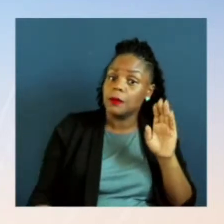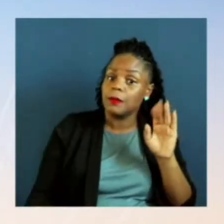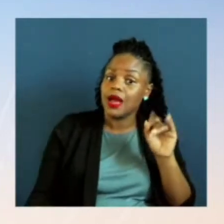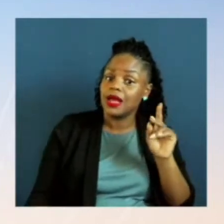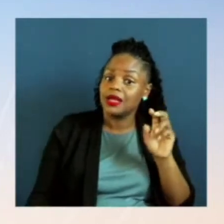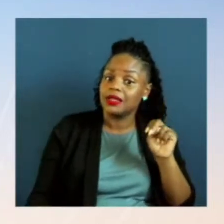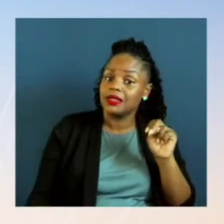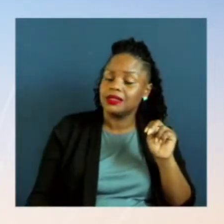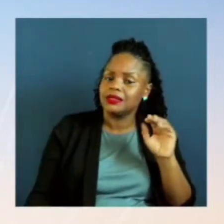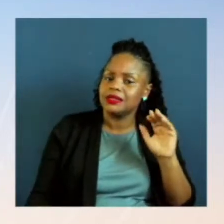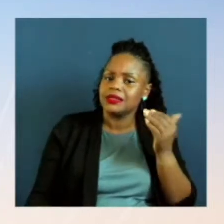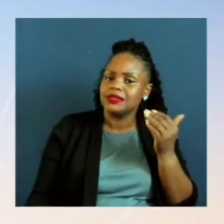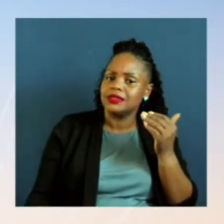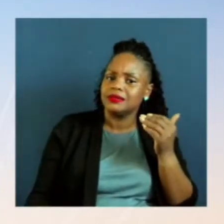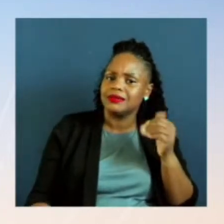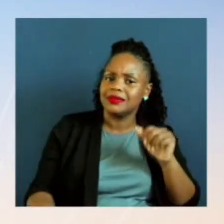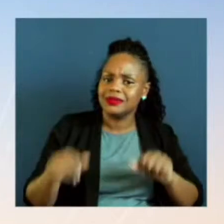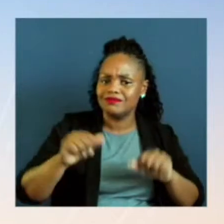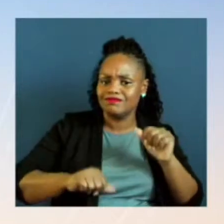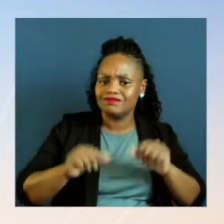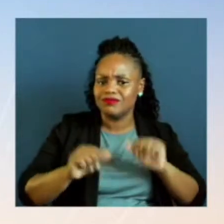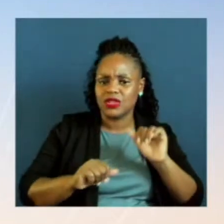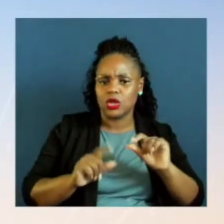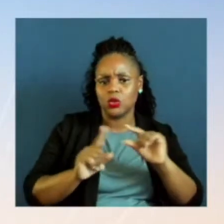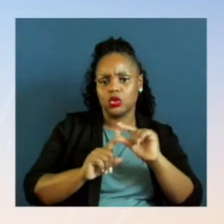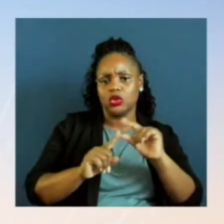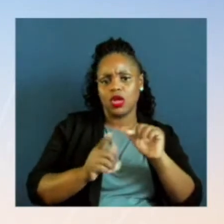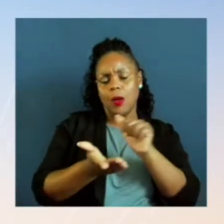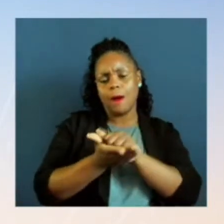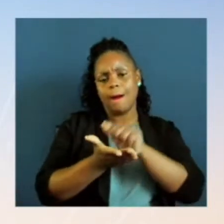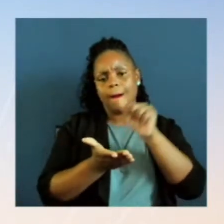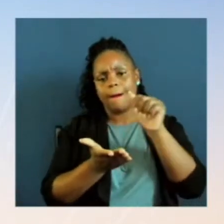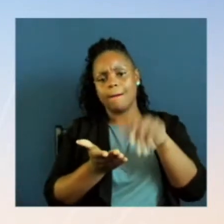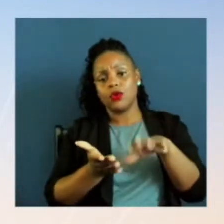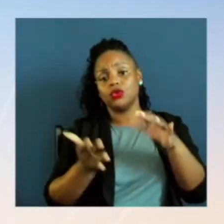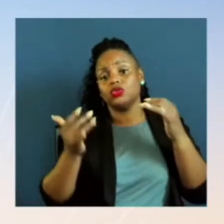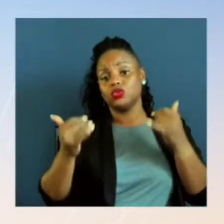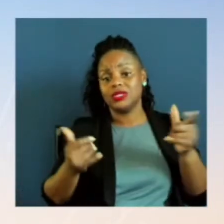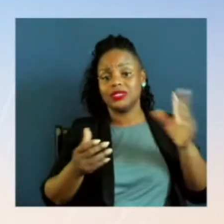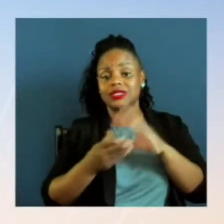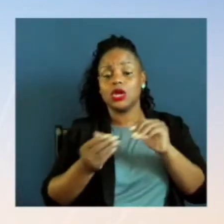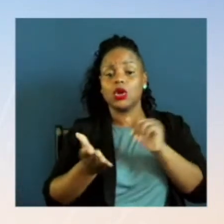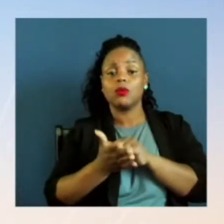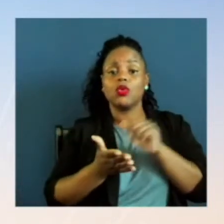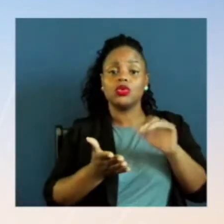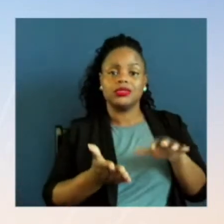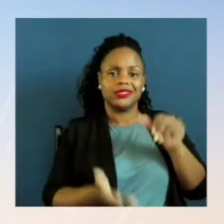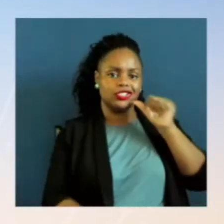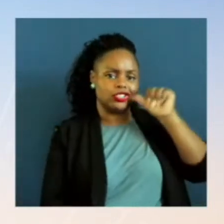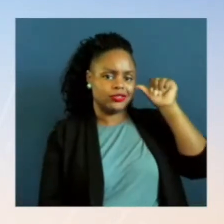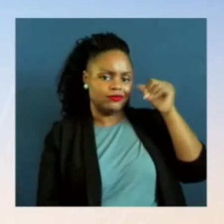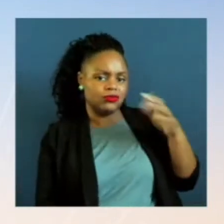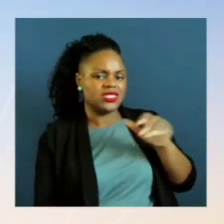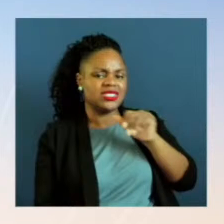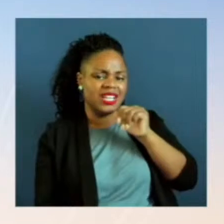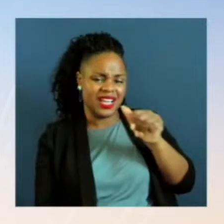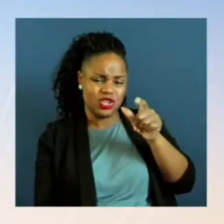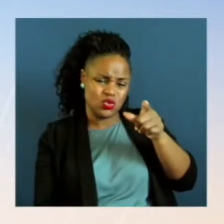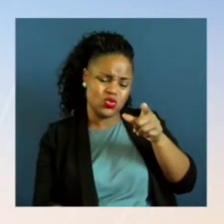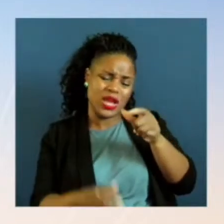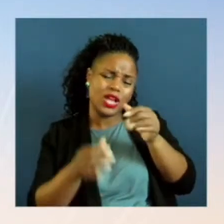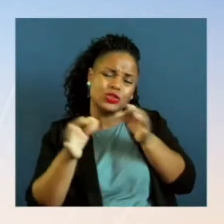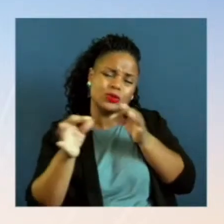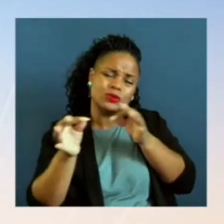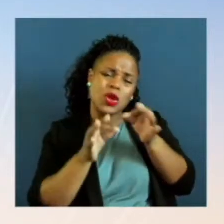abortion, although he did use it in his statement today and the statement you put out yesterday. Can you explain his seeming reluctance to use that